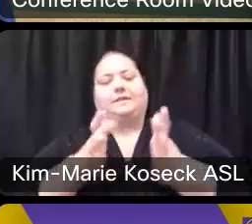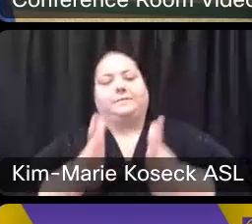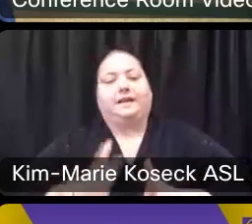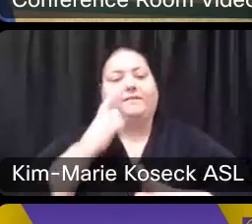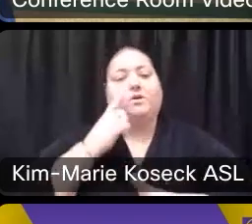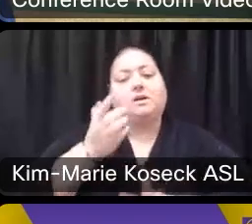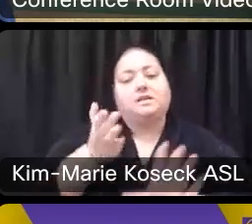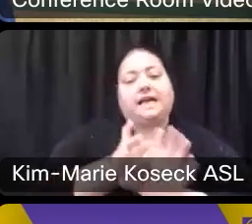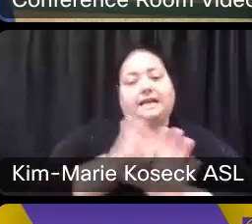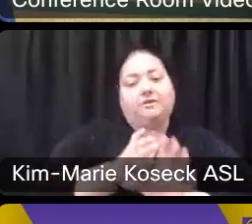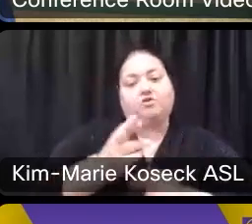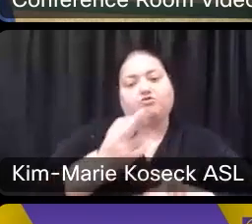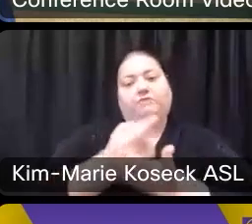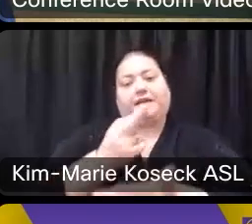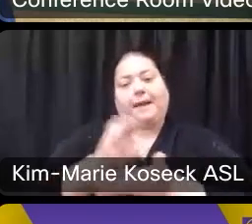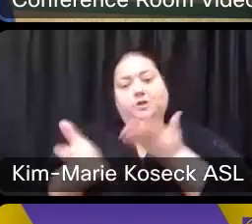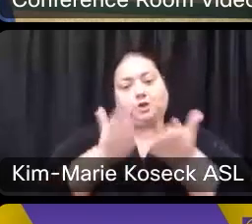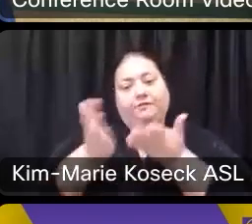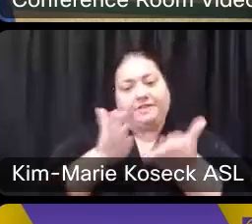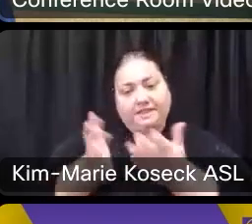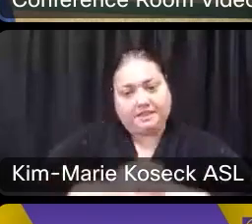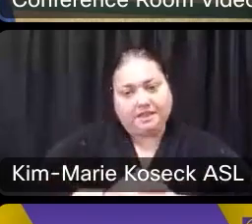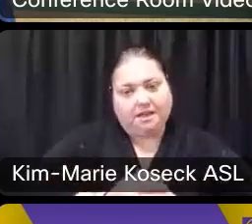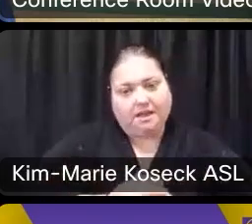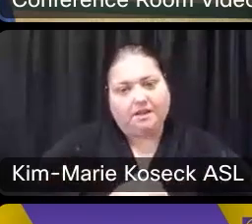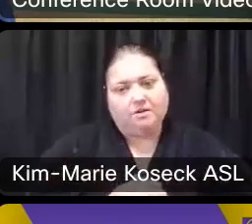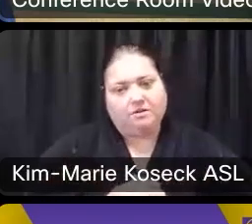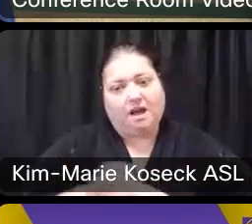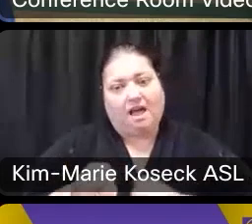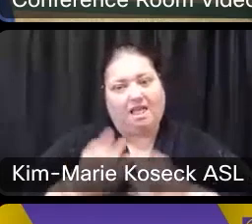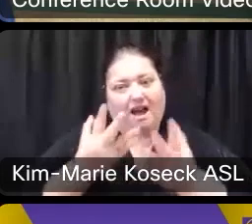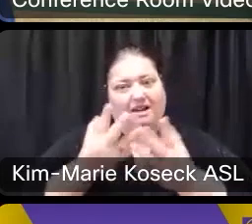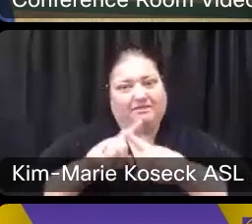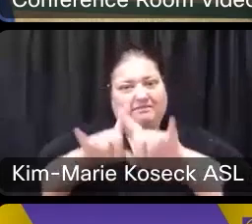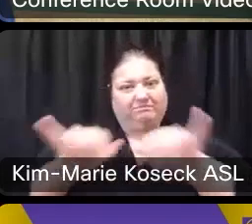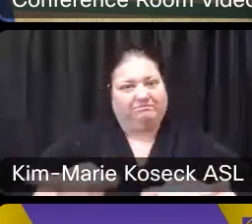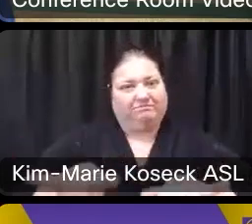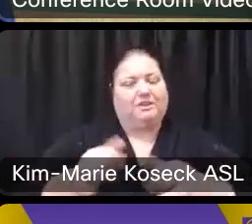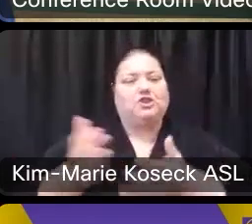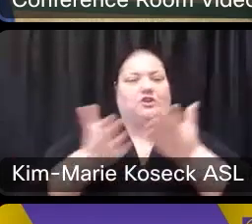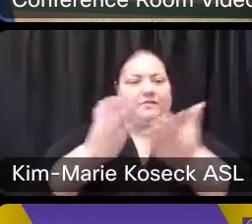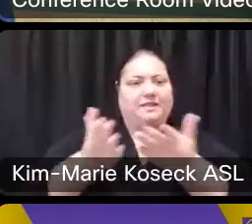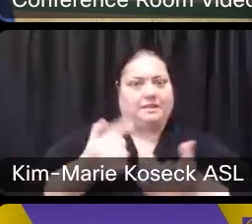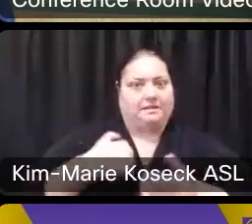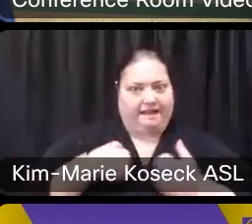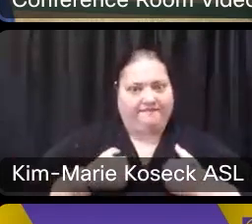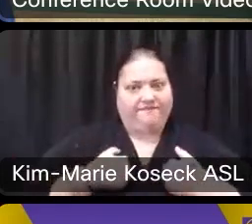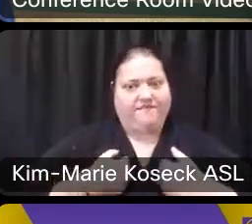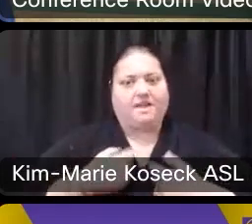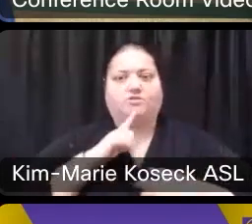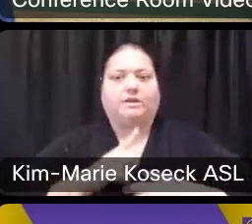psychiatric rehab services. And there's a whole suite of 9 different services that they provide. So it's a